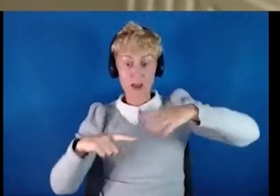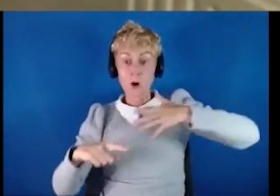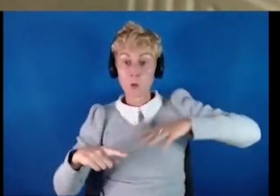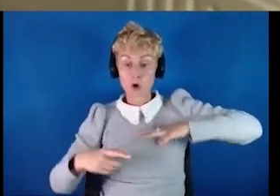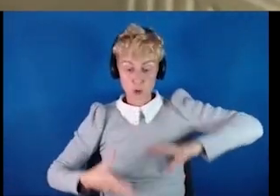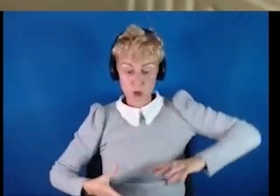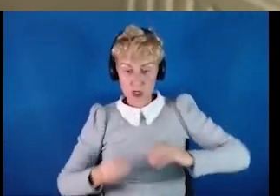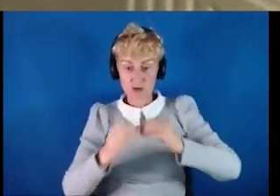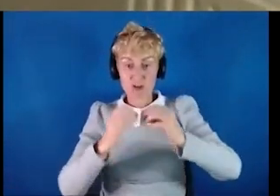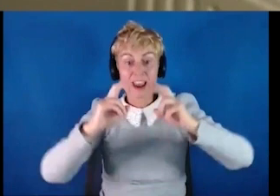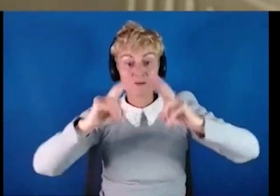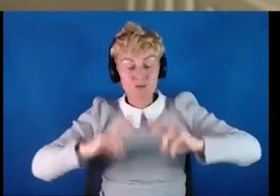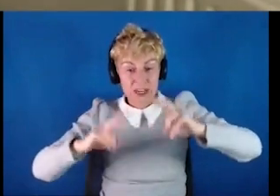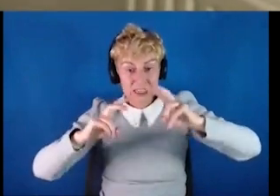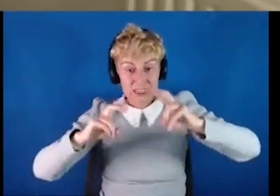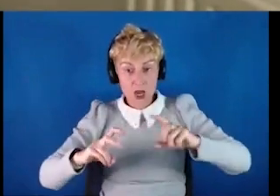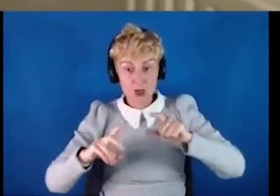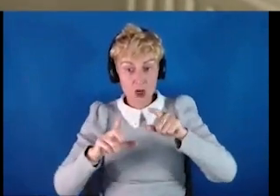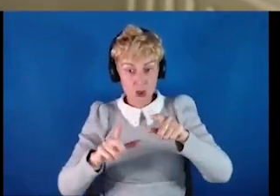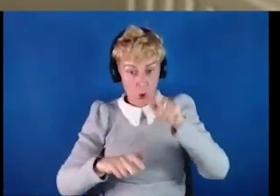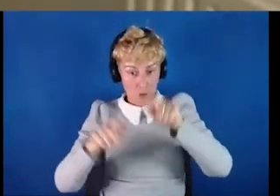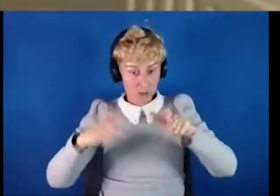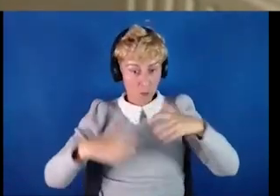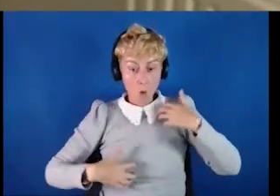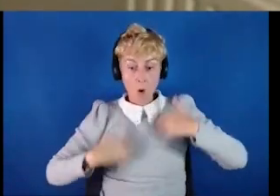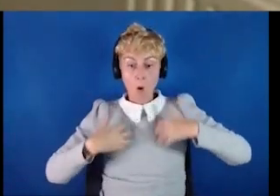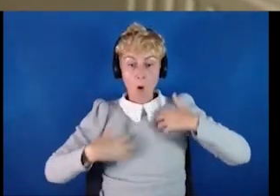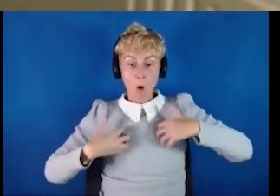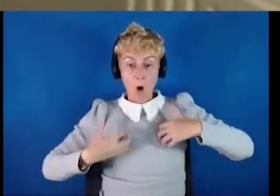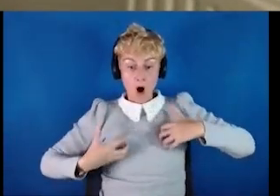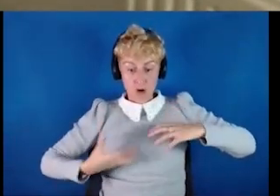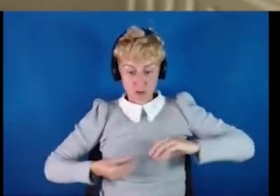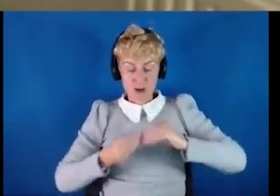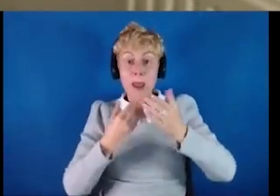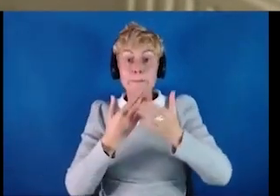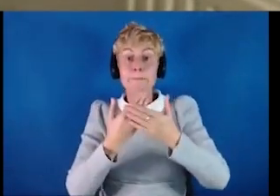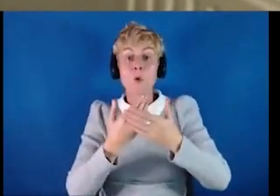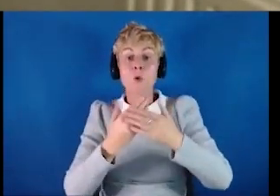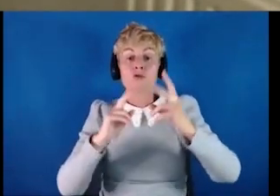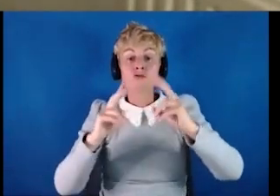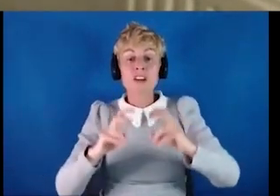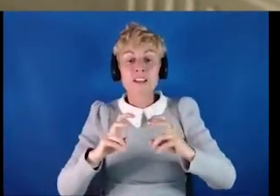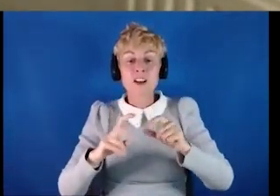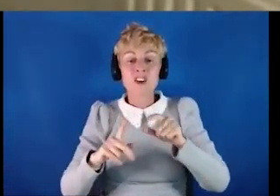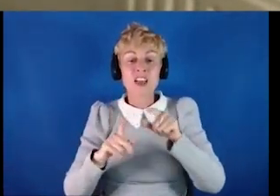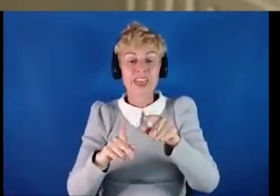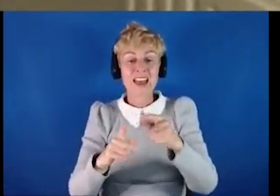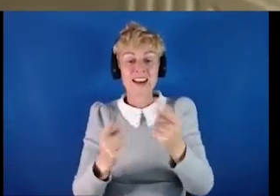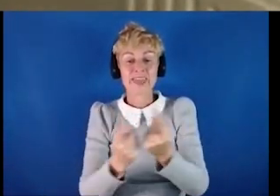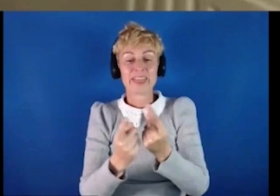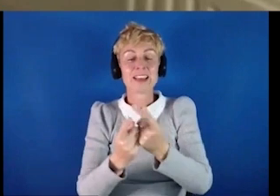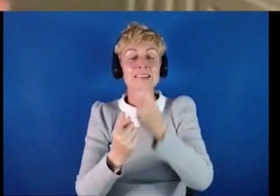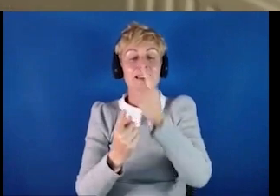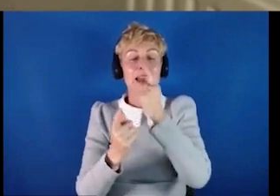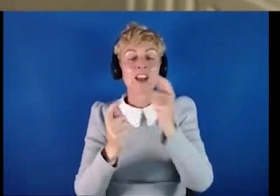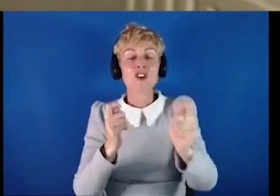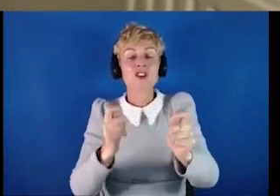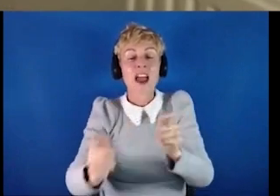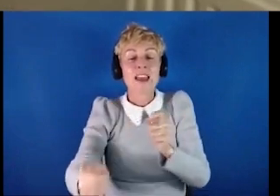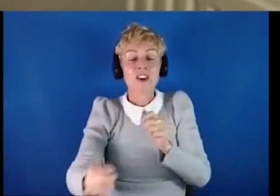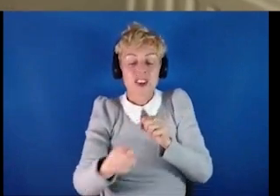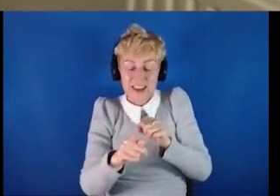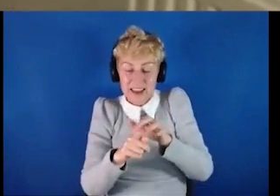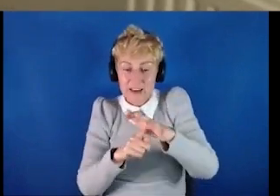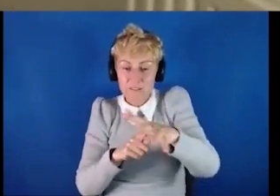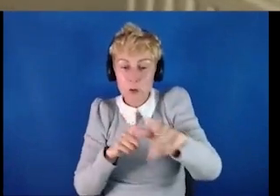research, or this to inspire or create research that is used to change things, to make them not